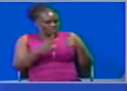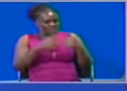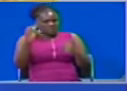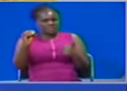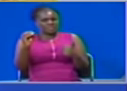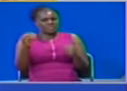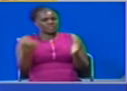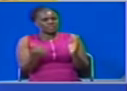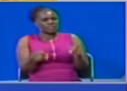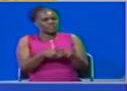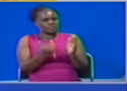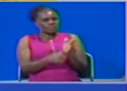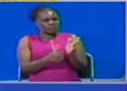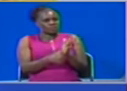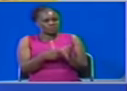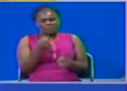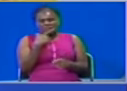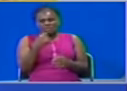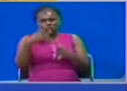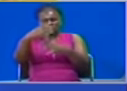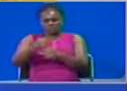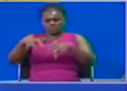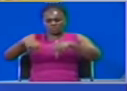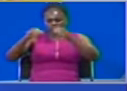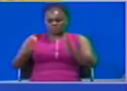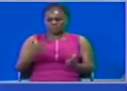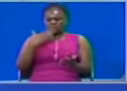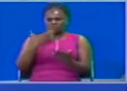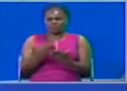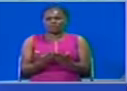Yes. Jacqueline Kitulu, Kenya Medical Association Chairperson, thank you thank so you. Much for being with us.